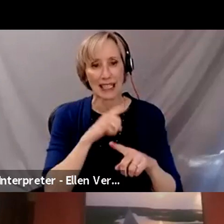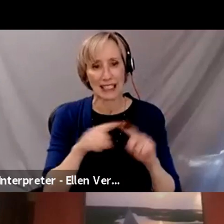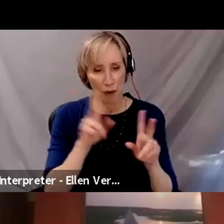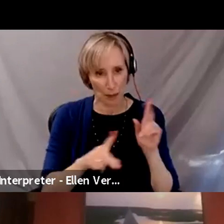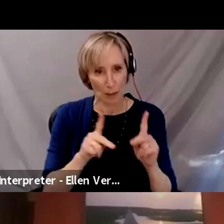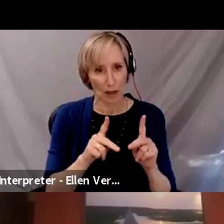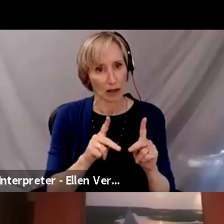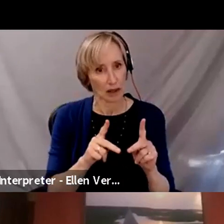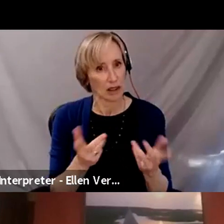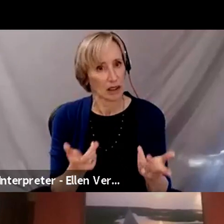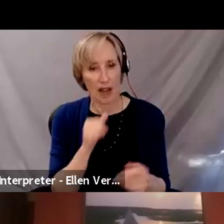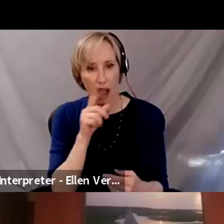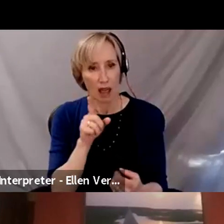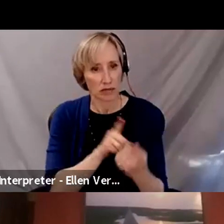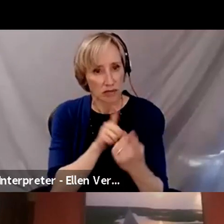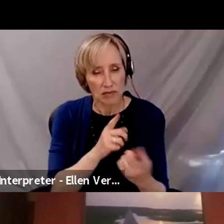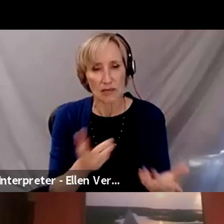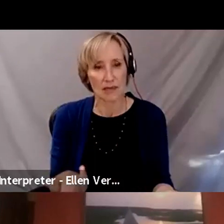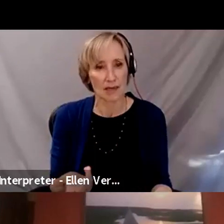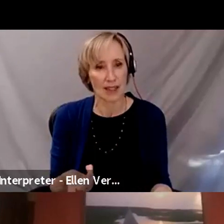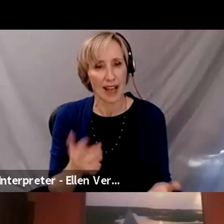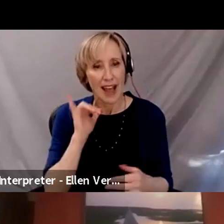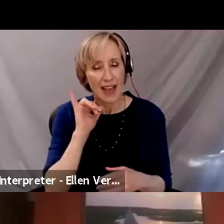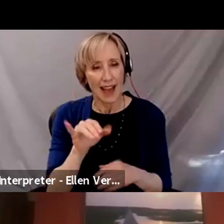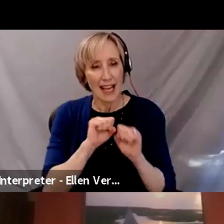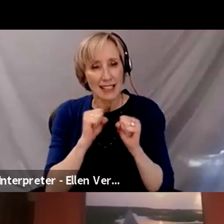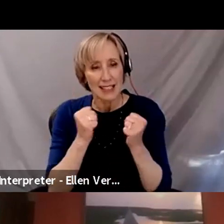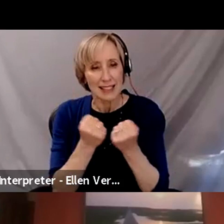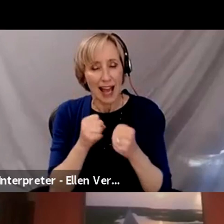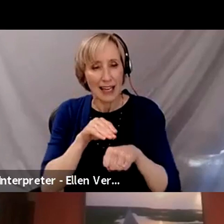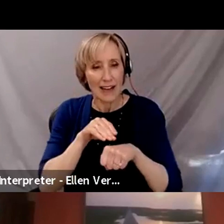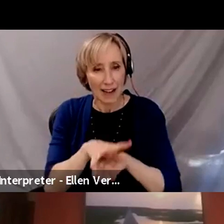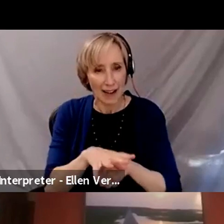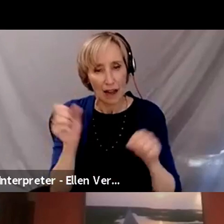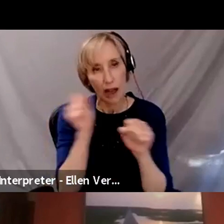societal influence, is it creates this idea in the